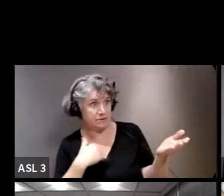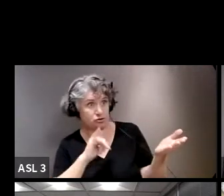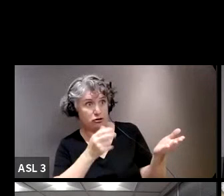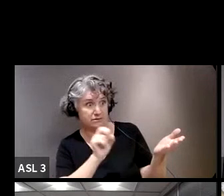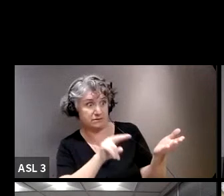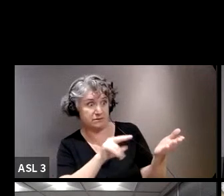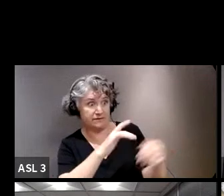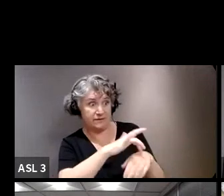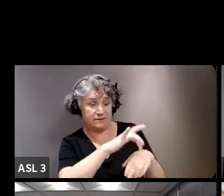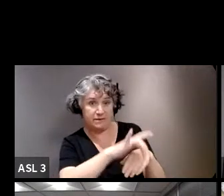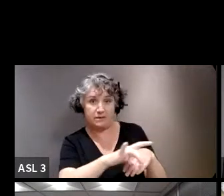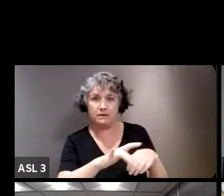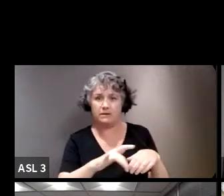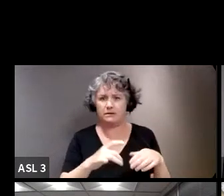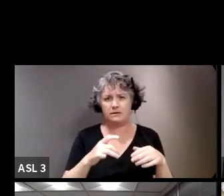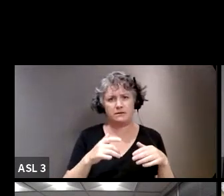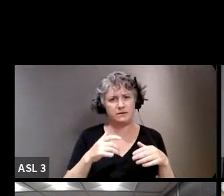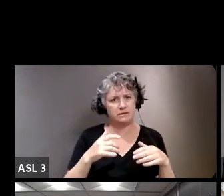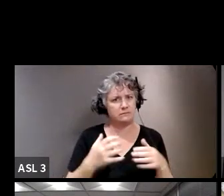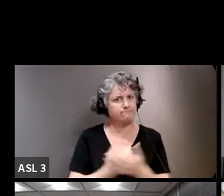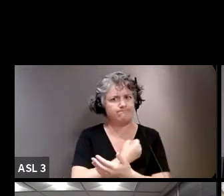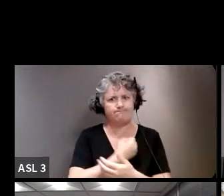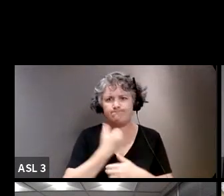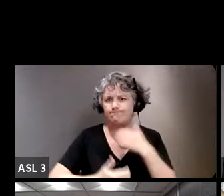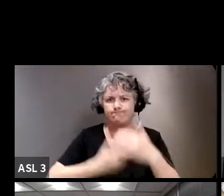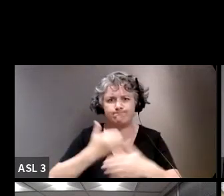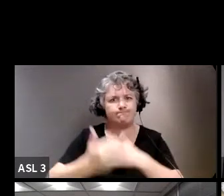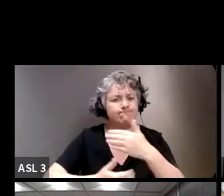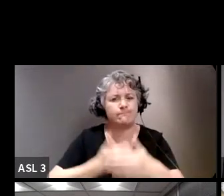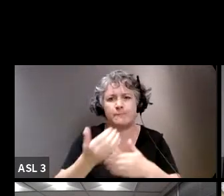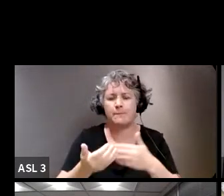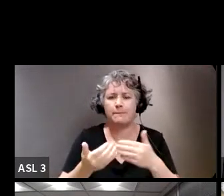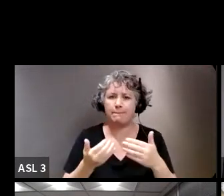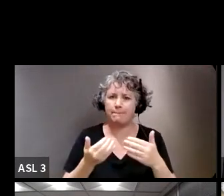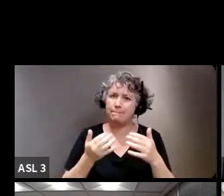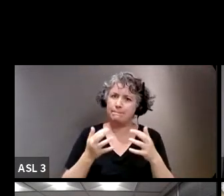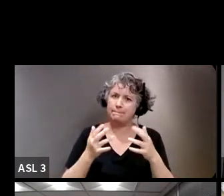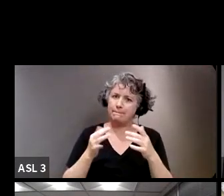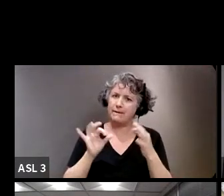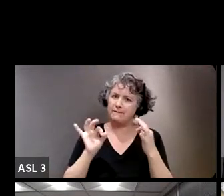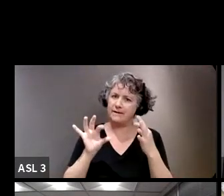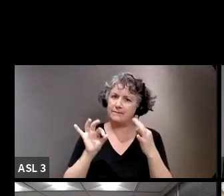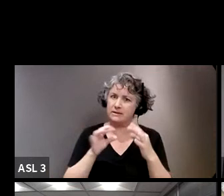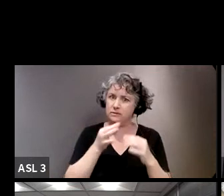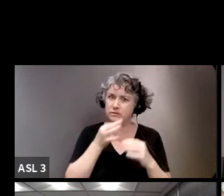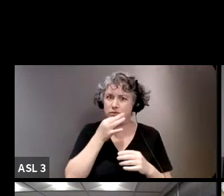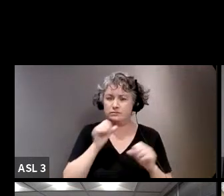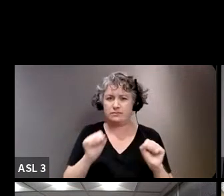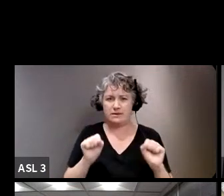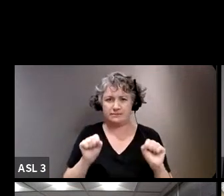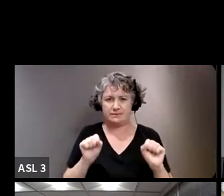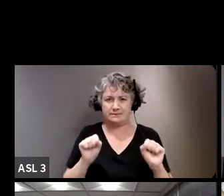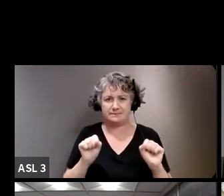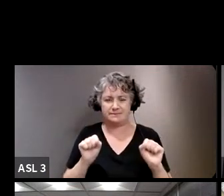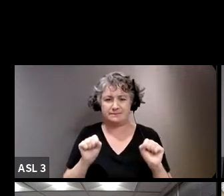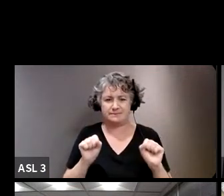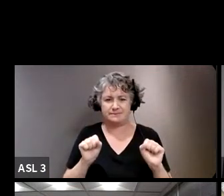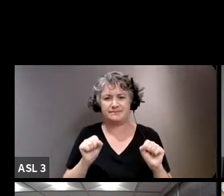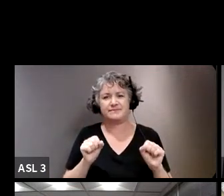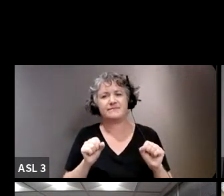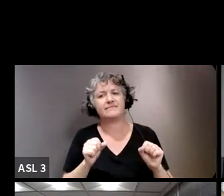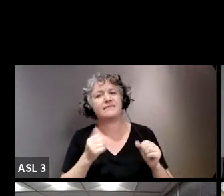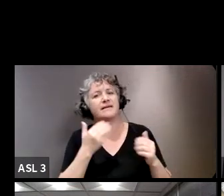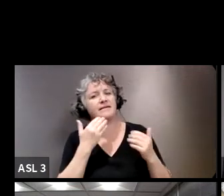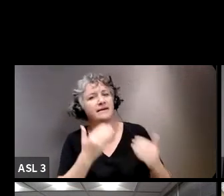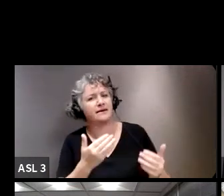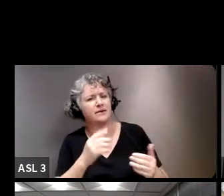get on this immediately and then have some sort of uh feedback as quickly as possible thank you and then